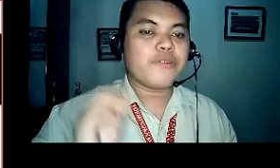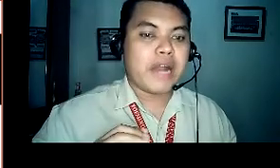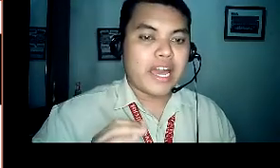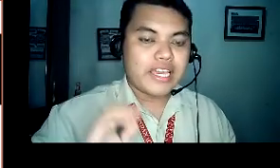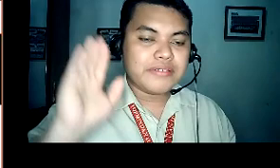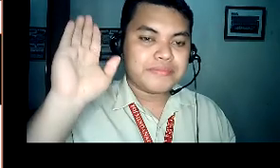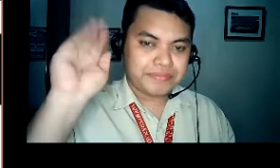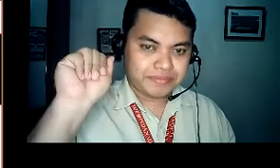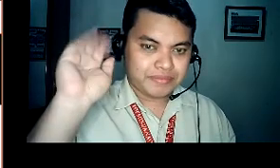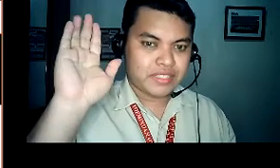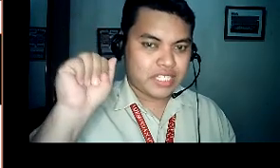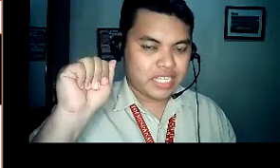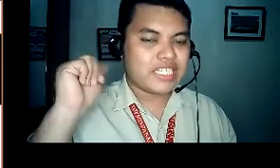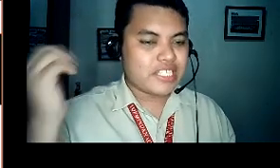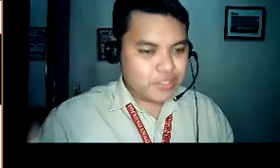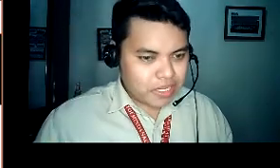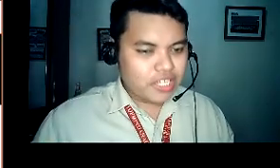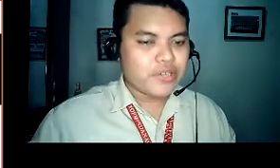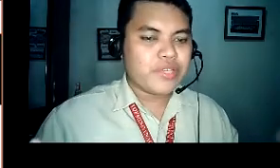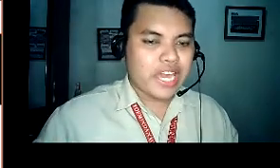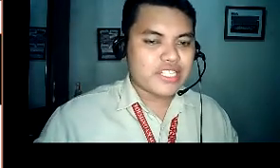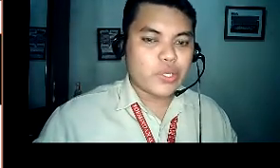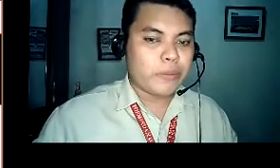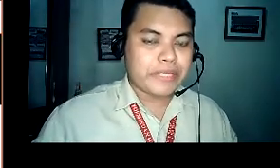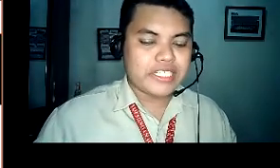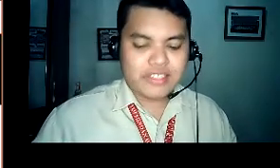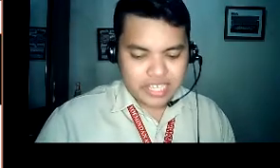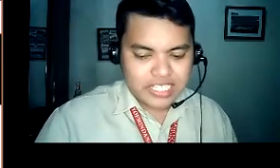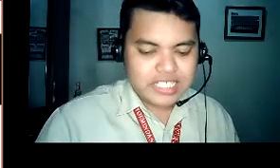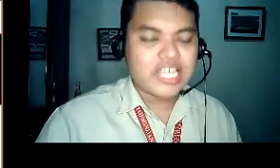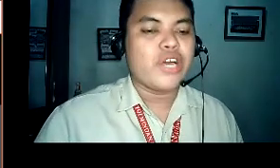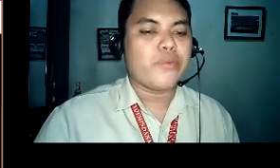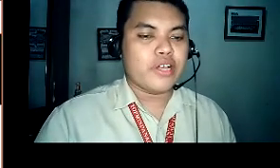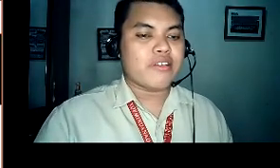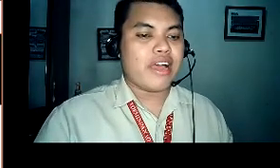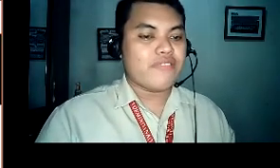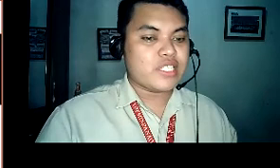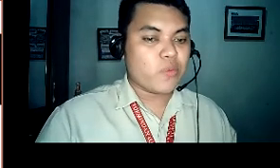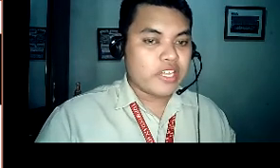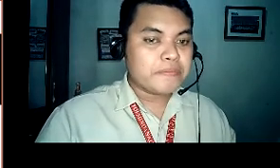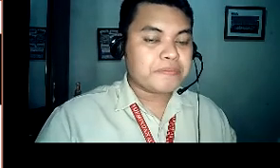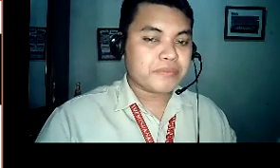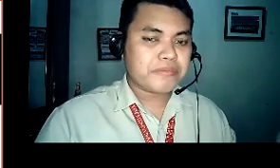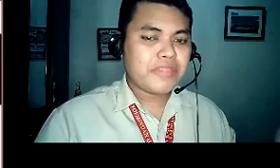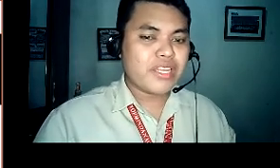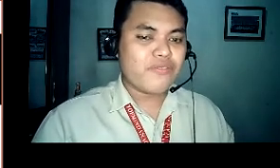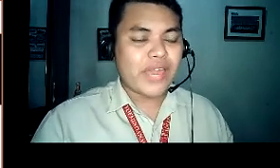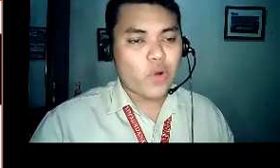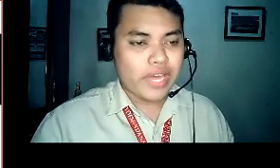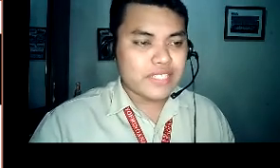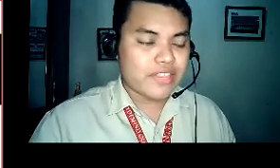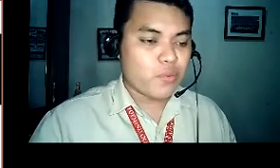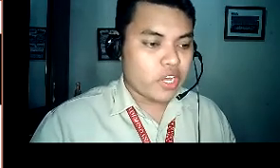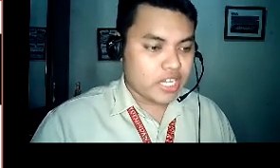the goodbye, nice to meet you, yes, no, please, thanks. We also have this one, the